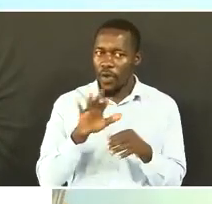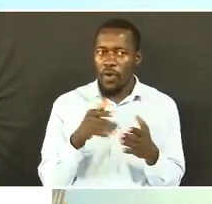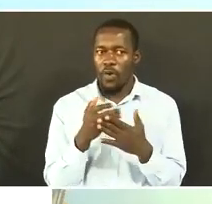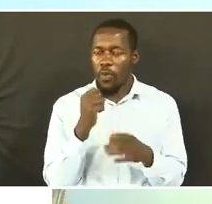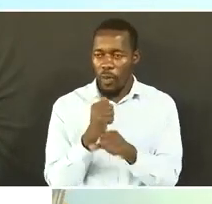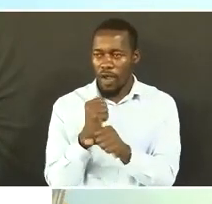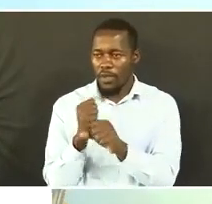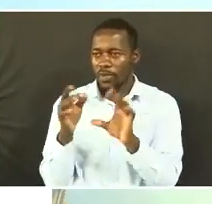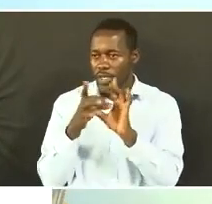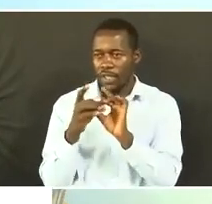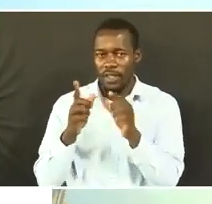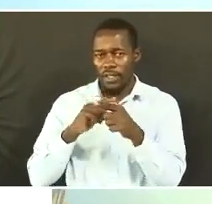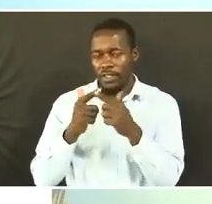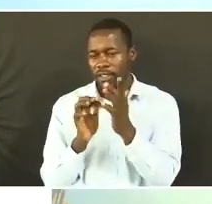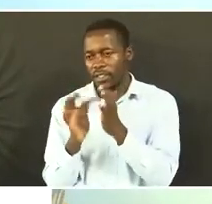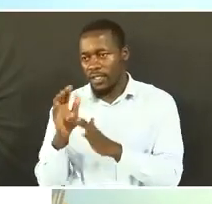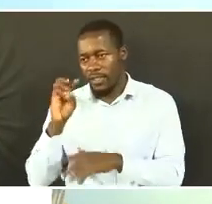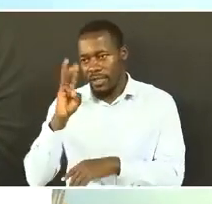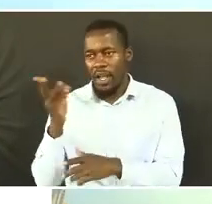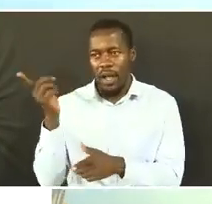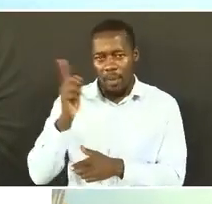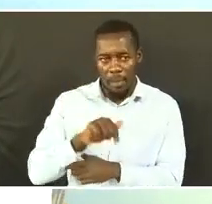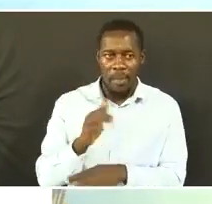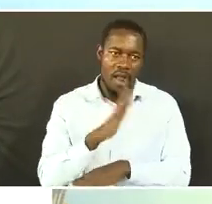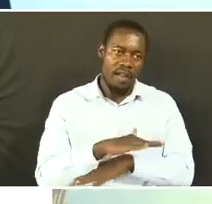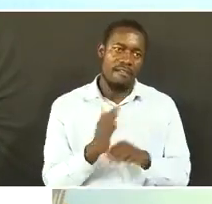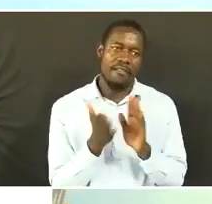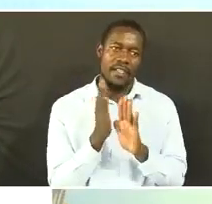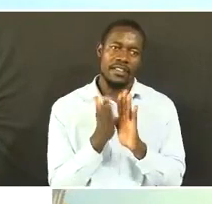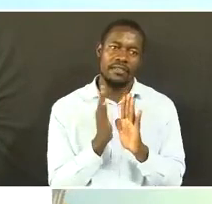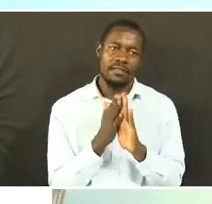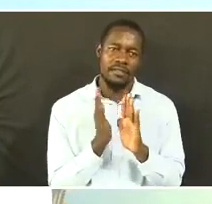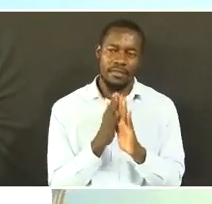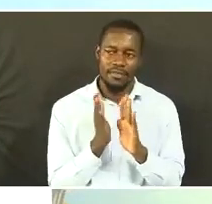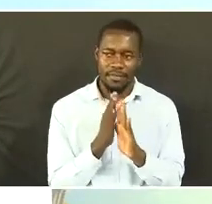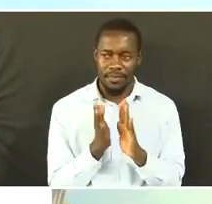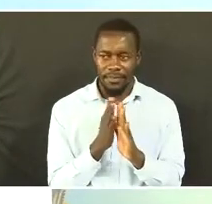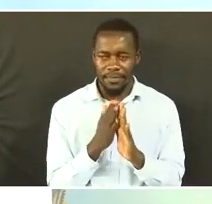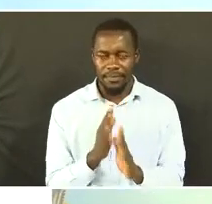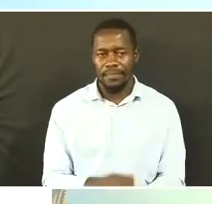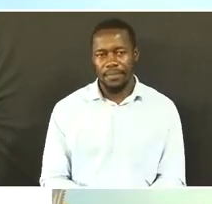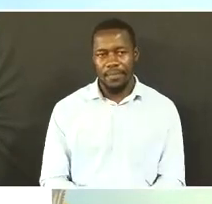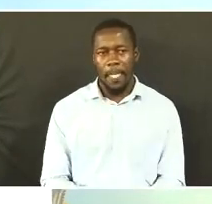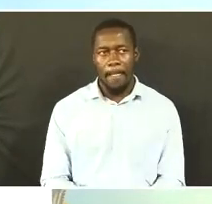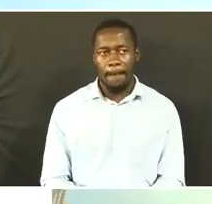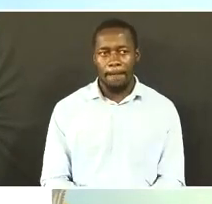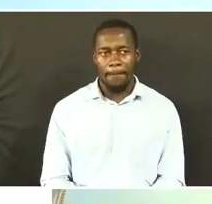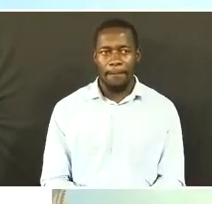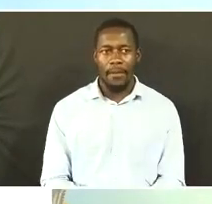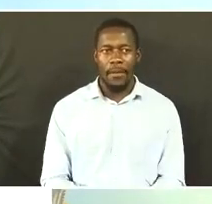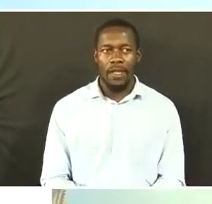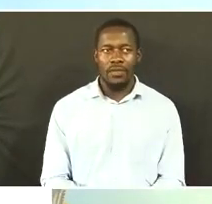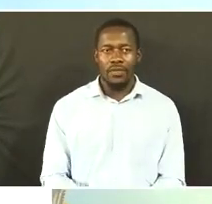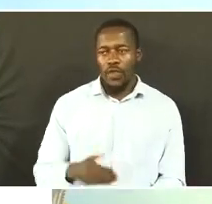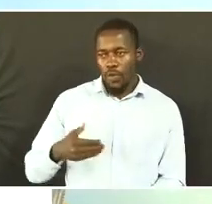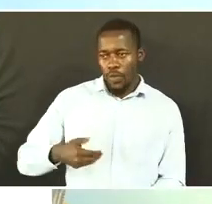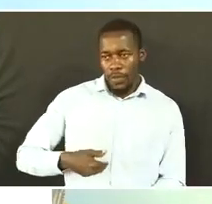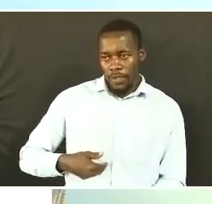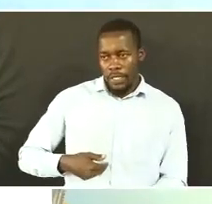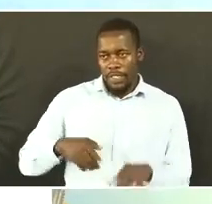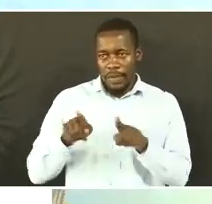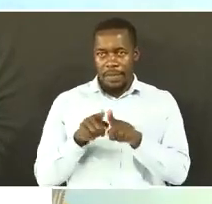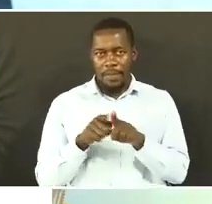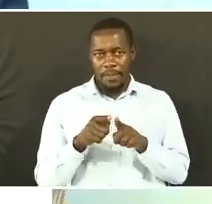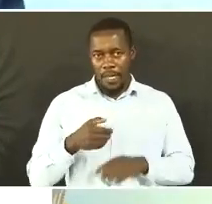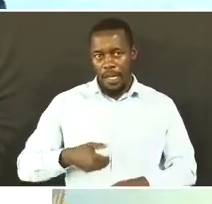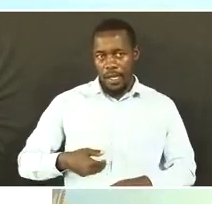giving out the life-saving gospel message to the world in our generation? To the youth and to the young professional,